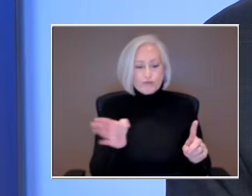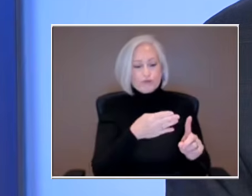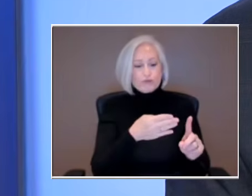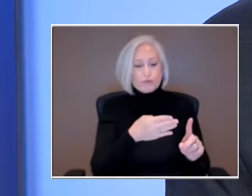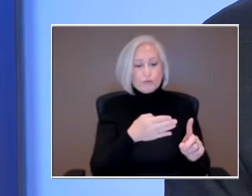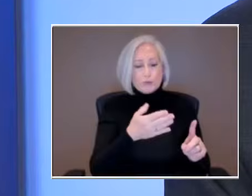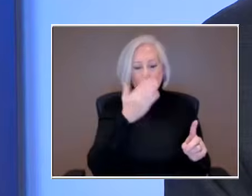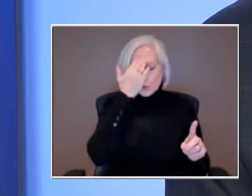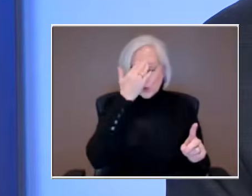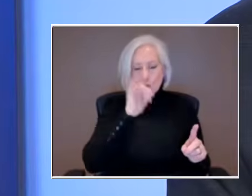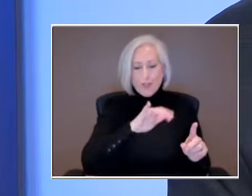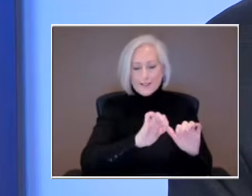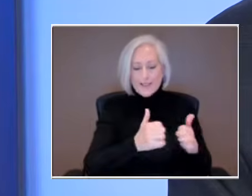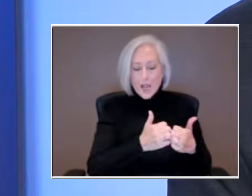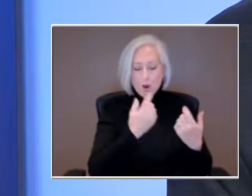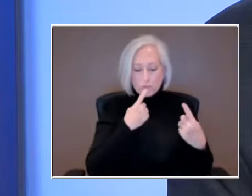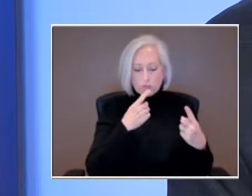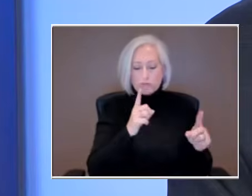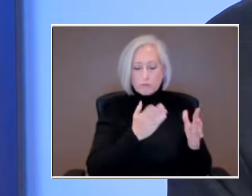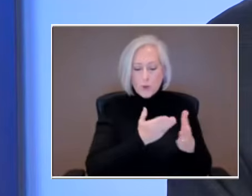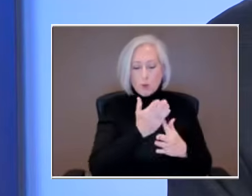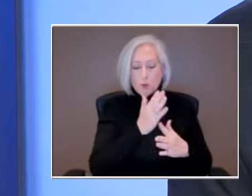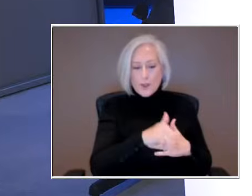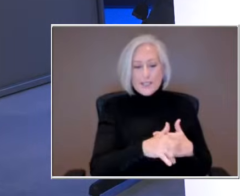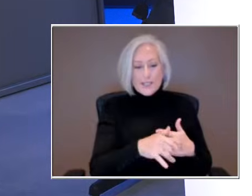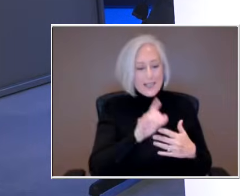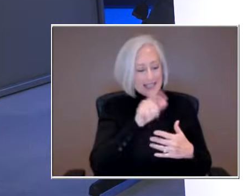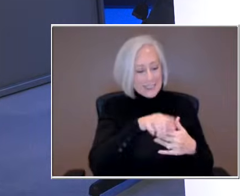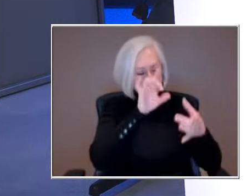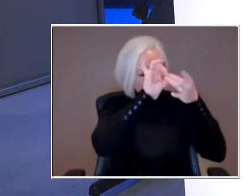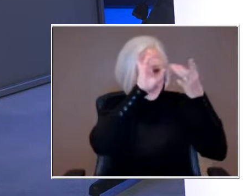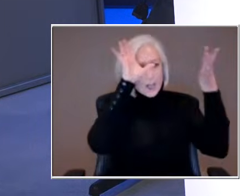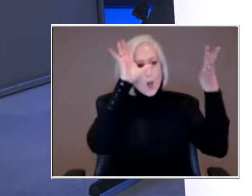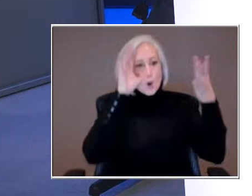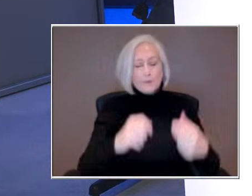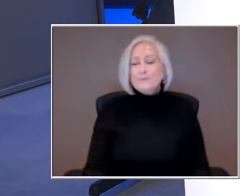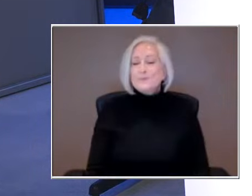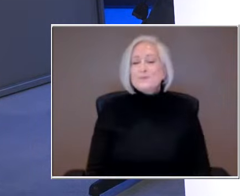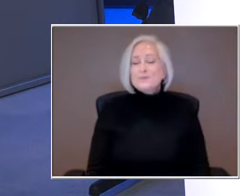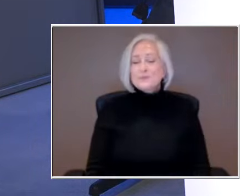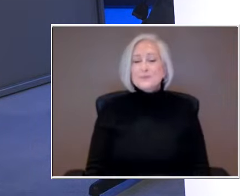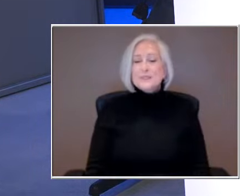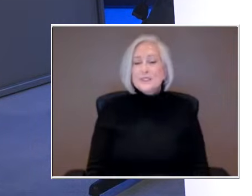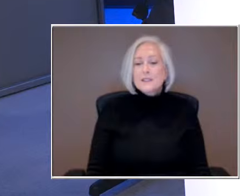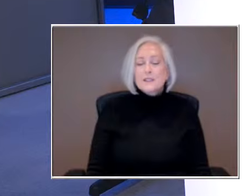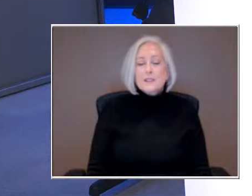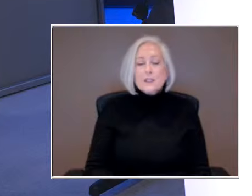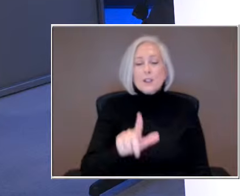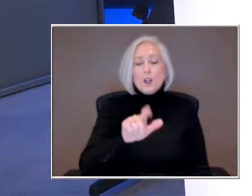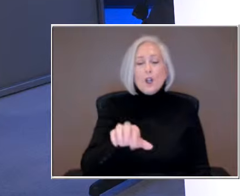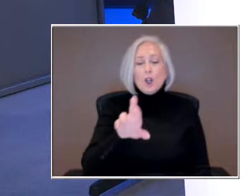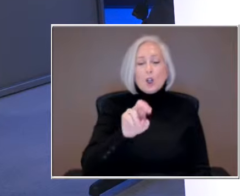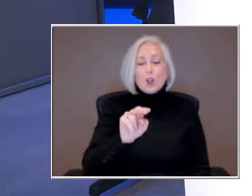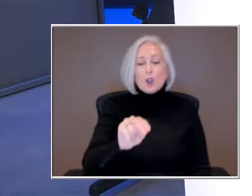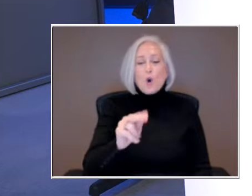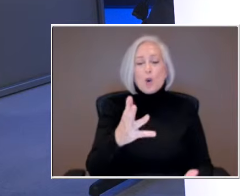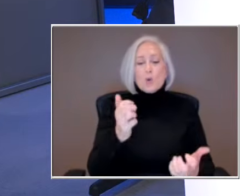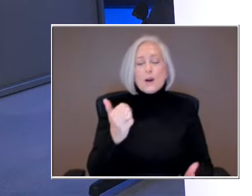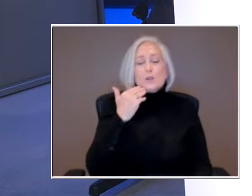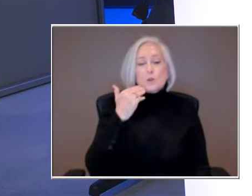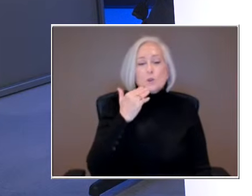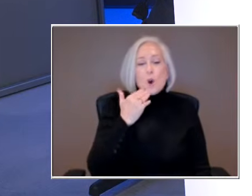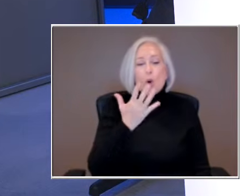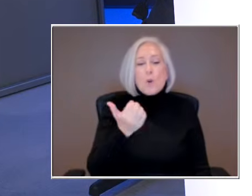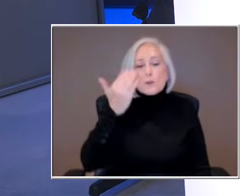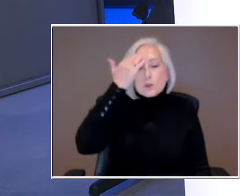place, and it worked. So letting go. Yeah. Lauren has a question for you, Jim. She wants to know, she writes, I would like to know more about your